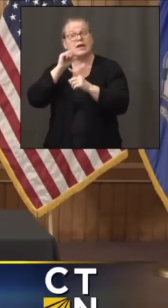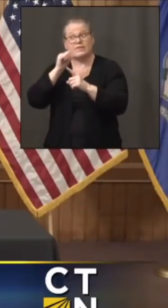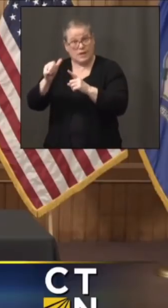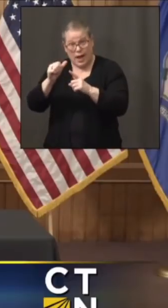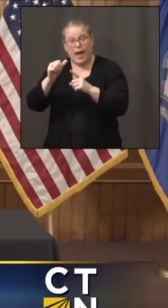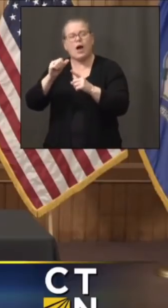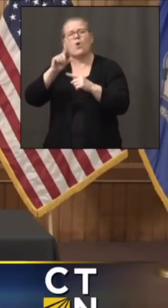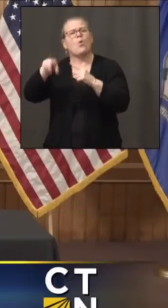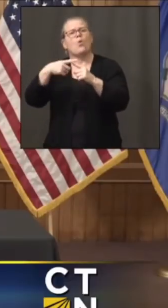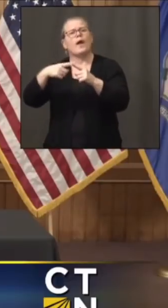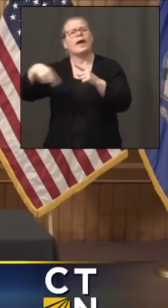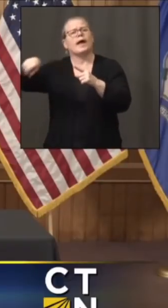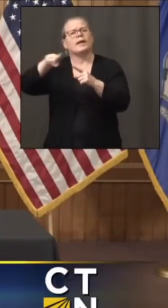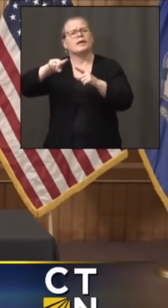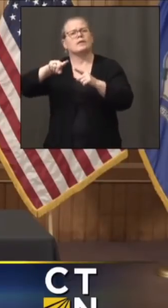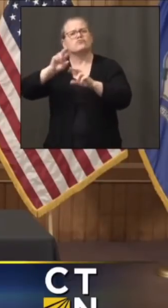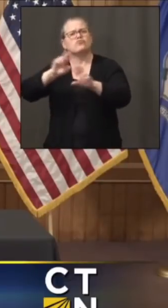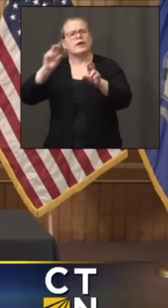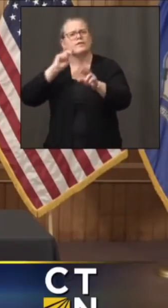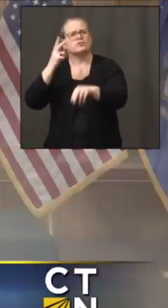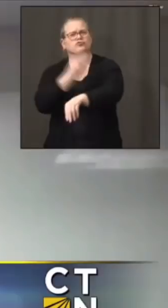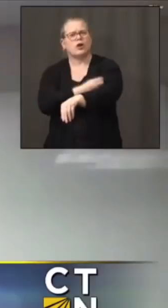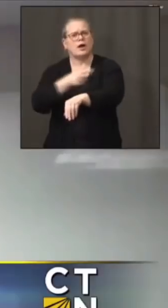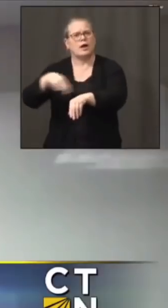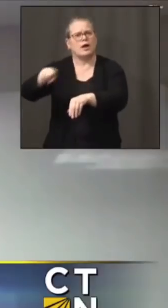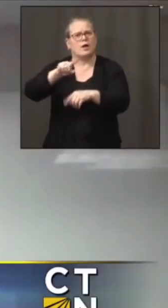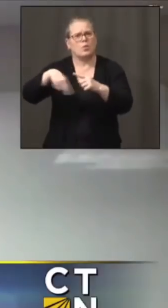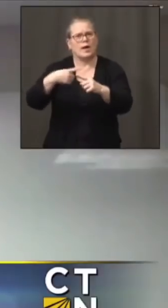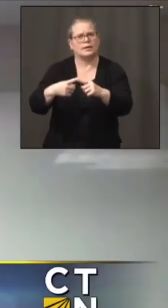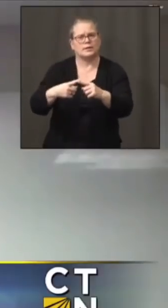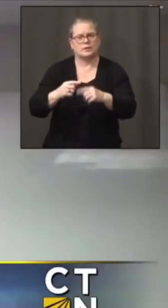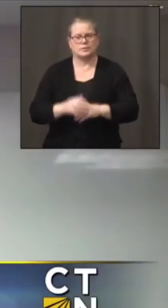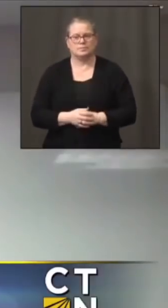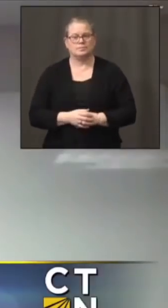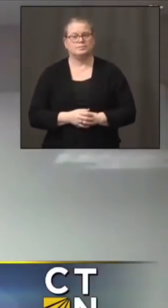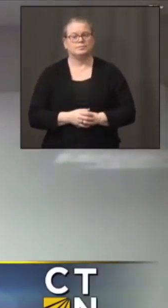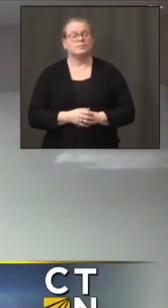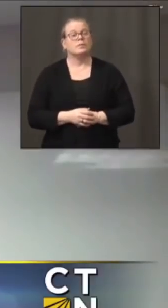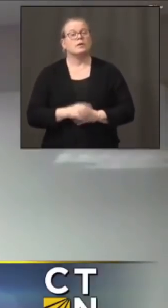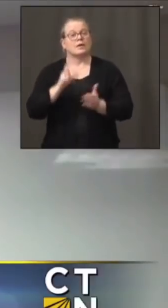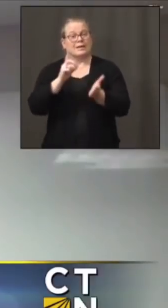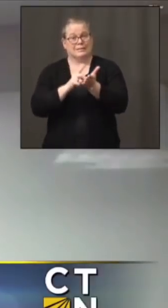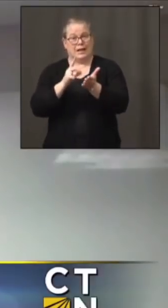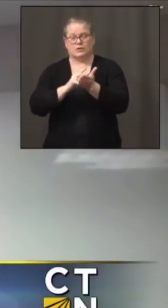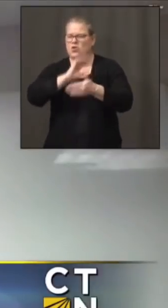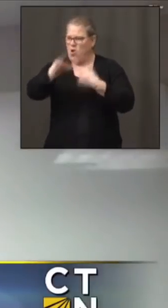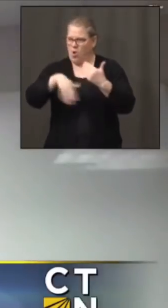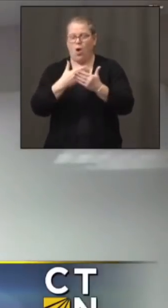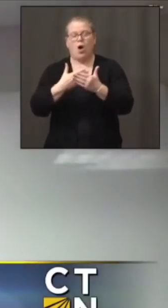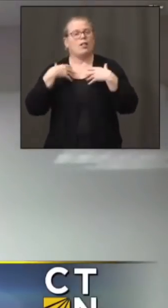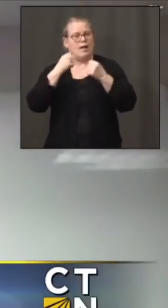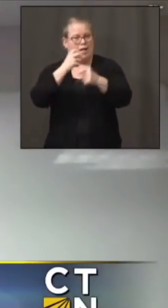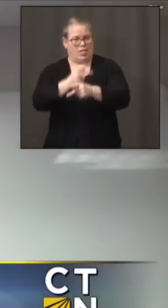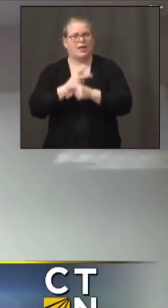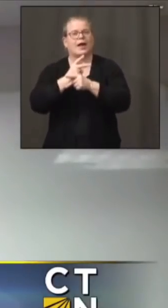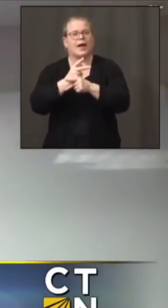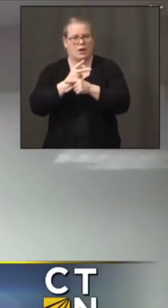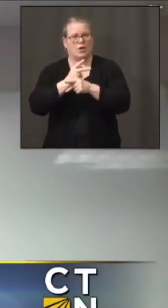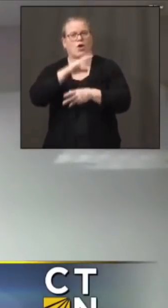So all healthcare workers, paid and unpaid, are eligible in Phase 1A, and that's per the CDC guidelines.